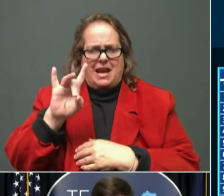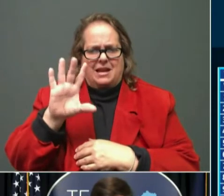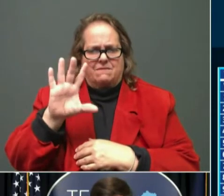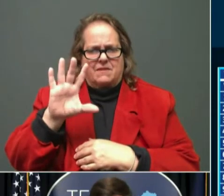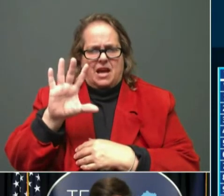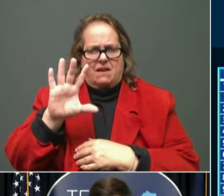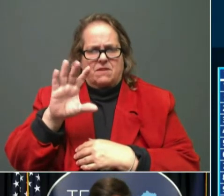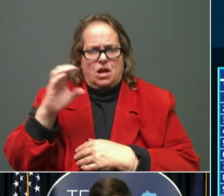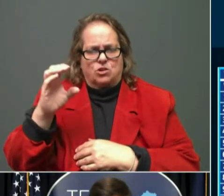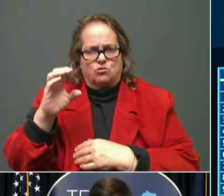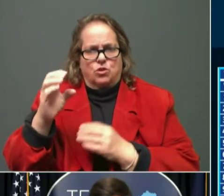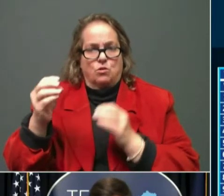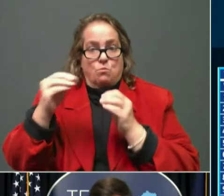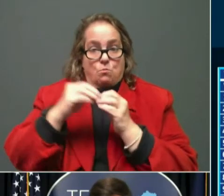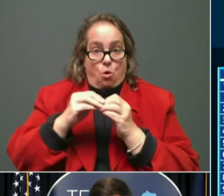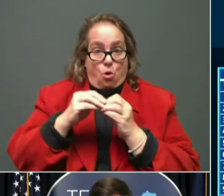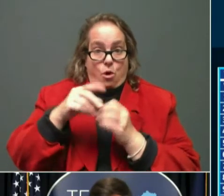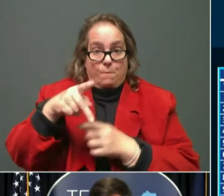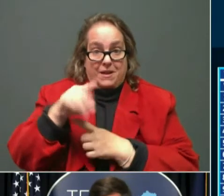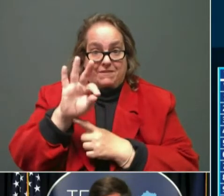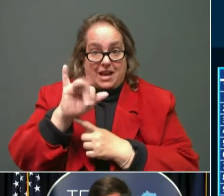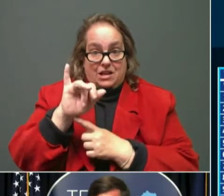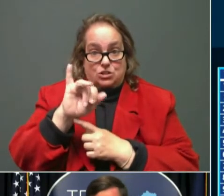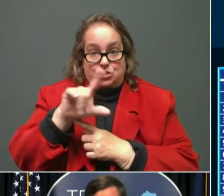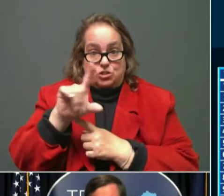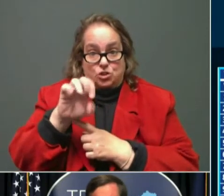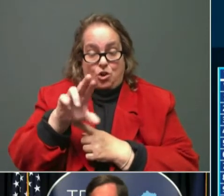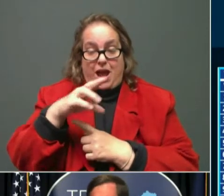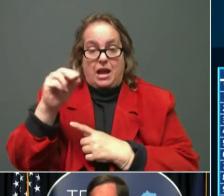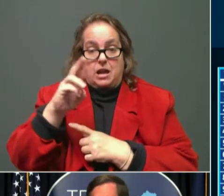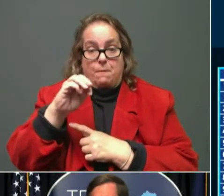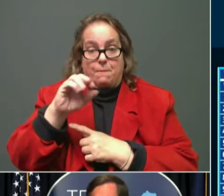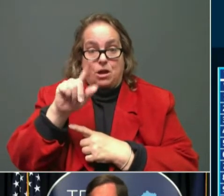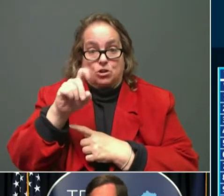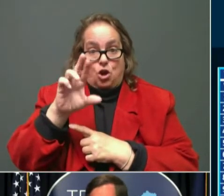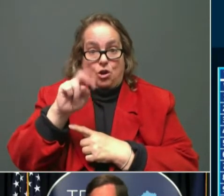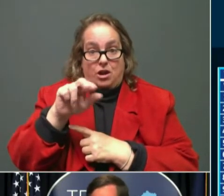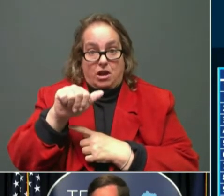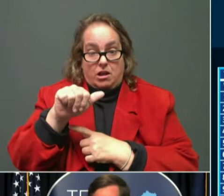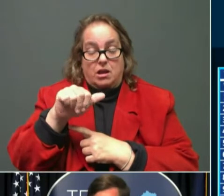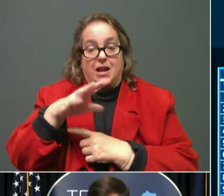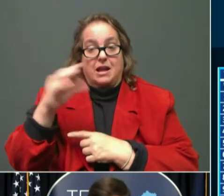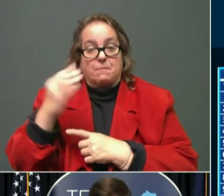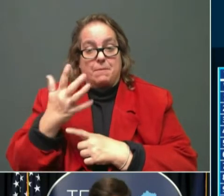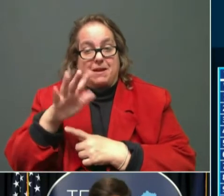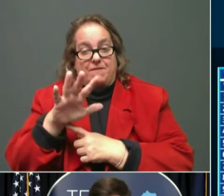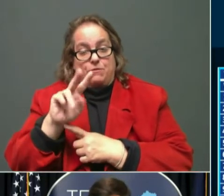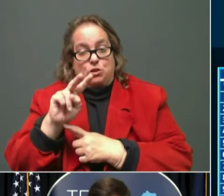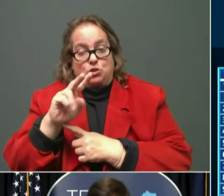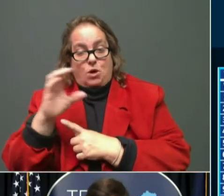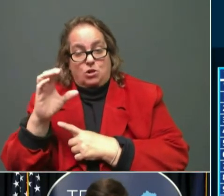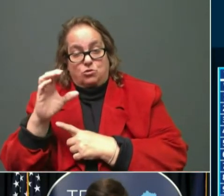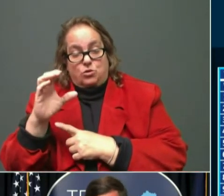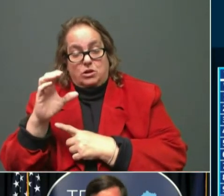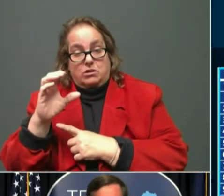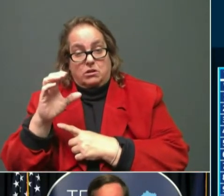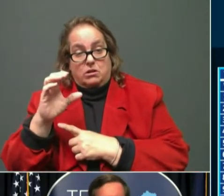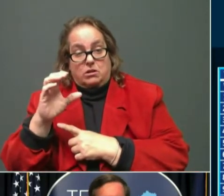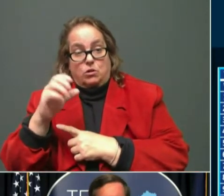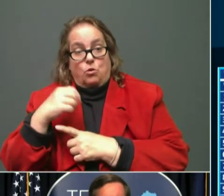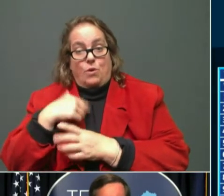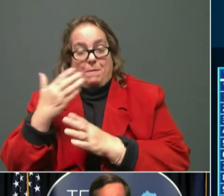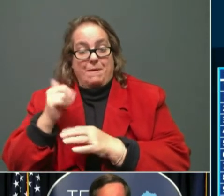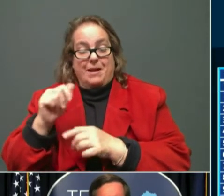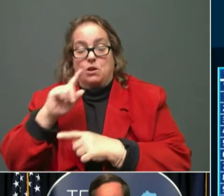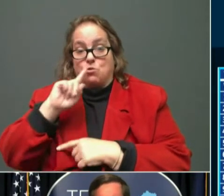Pfizer and Moderna doses, probably about 5,200. We might be able to order them this week and get them in, or they'll be next week Johnson &